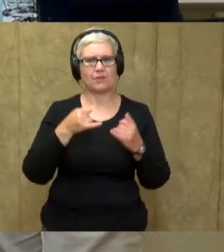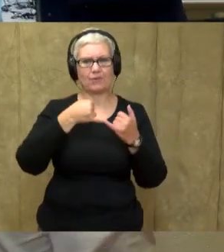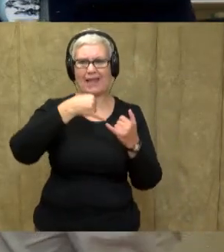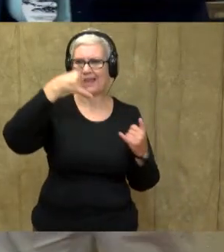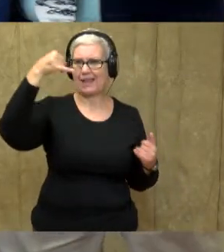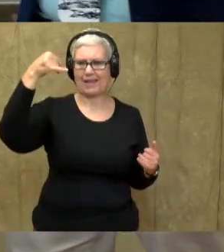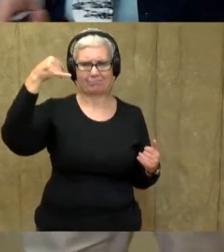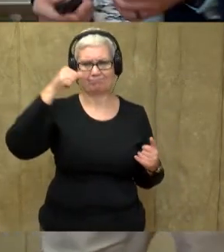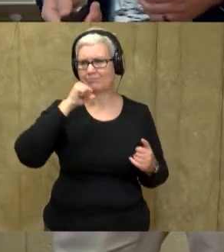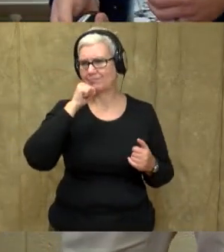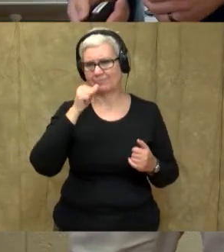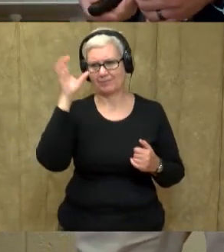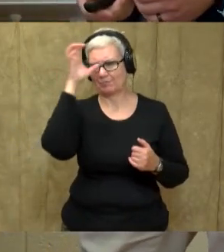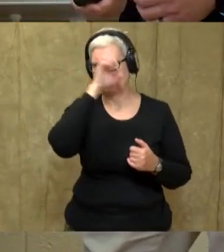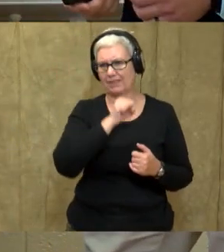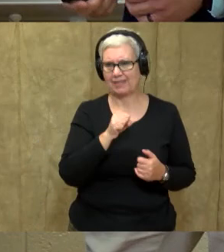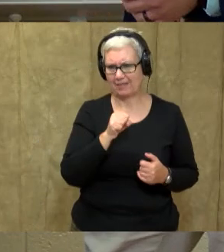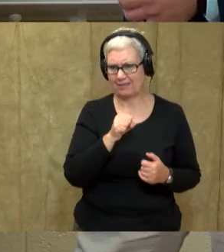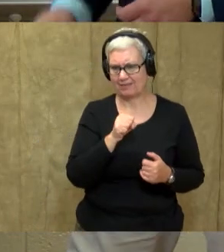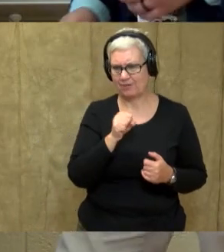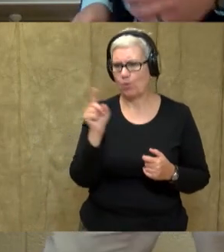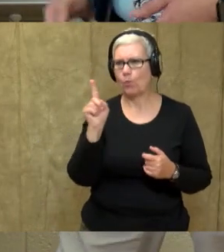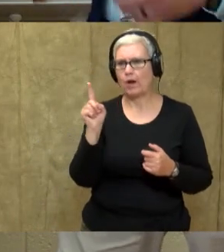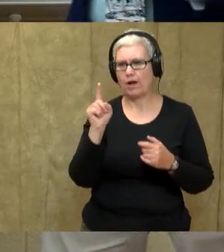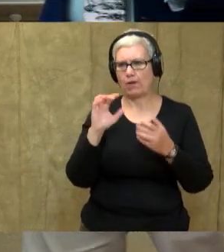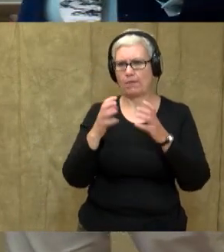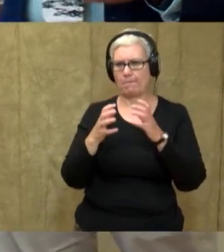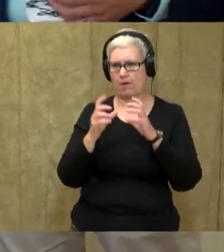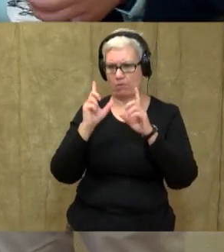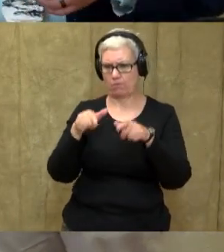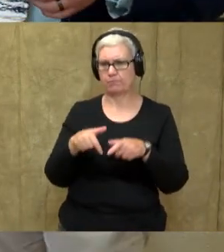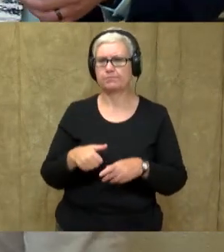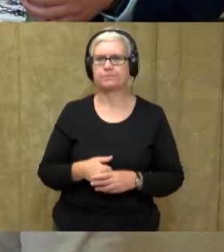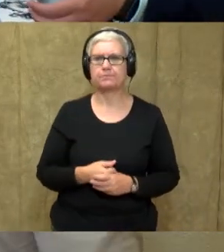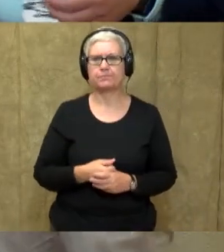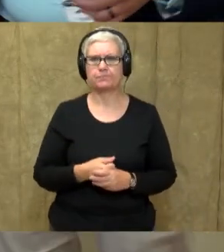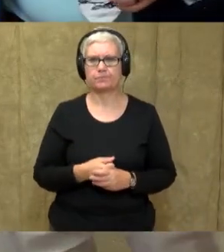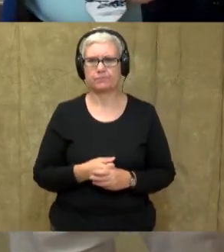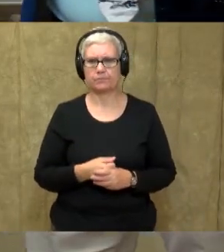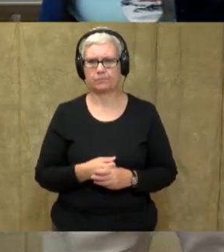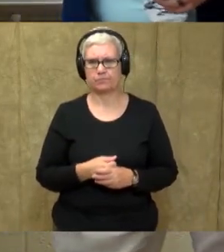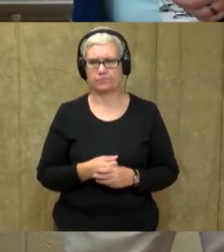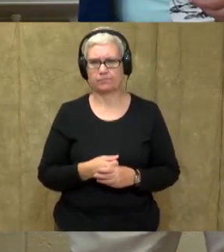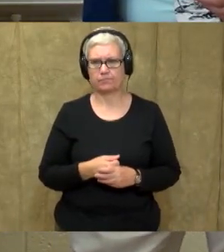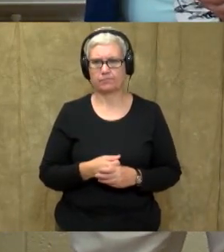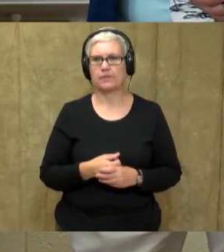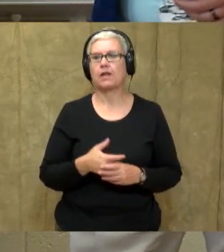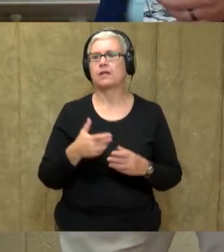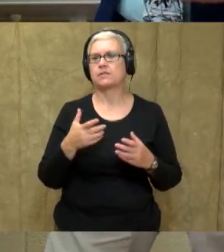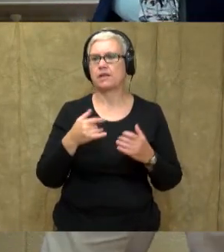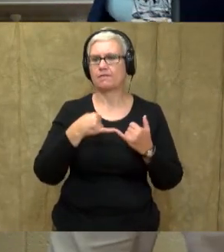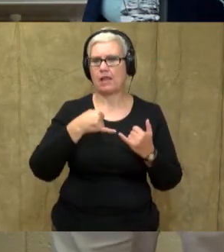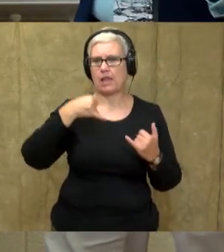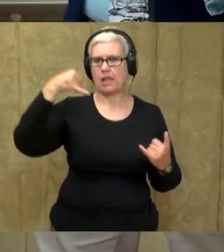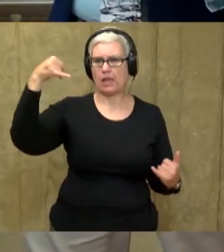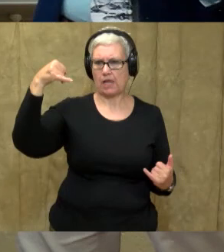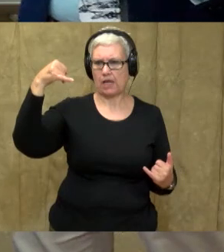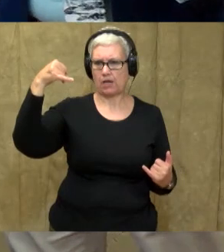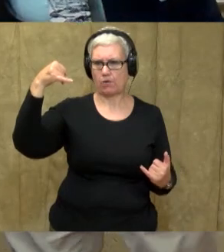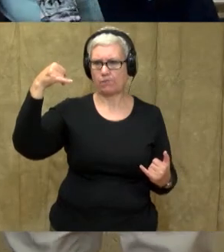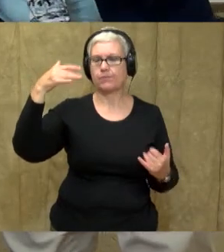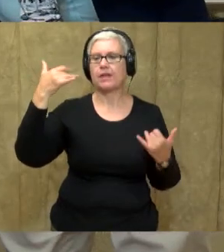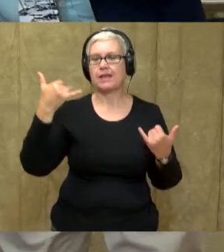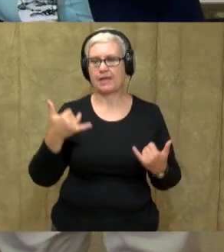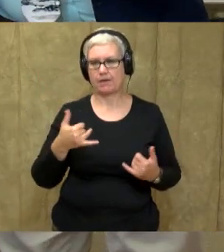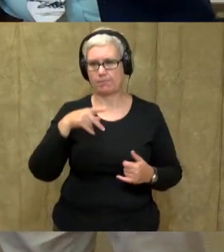line to predict where this ball is going to go. And so with that being said, instead of using a linear model, what we're going to do now is we're going to